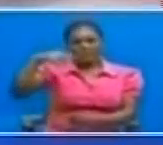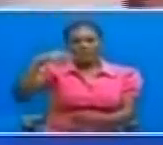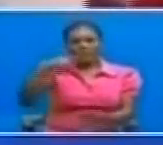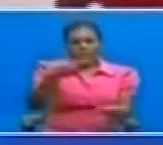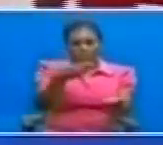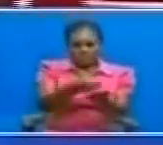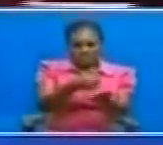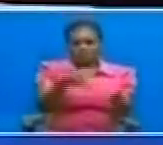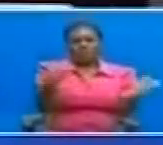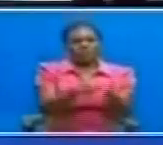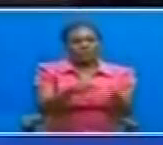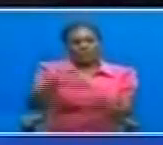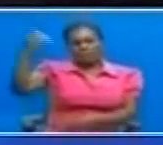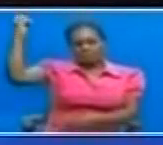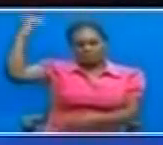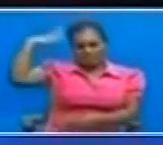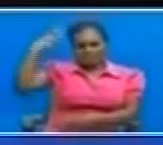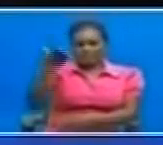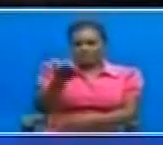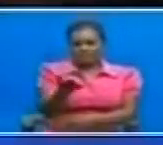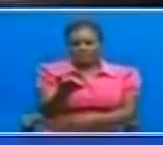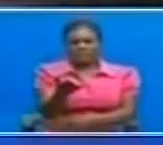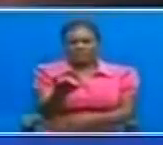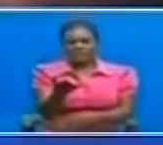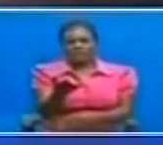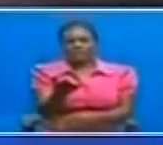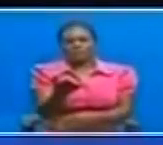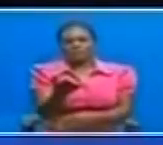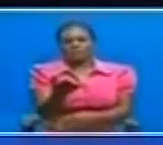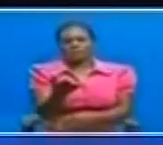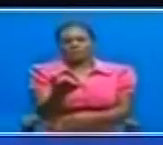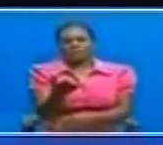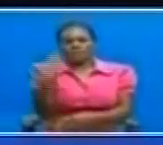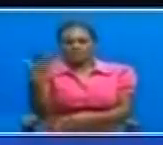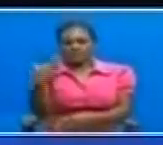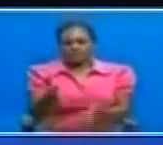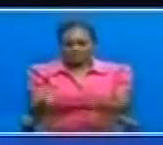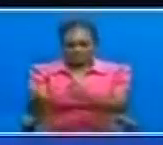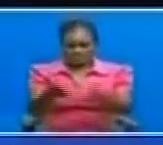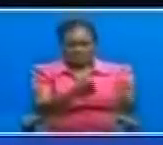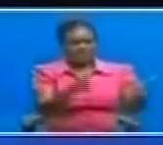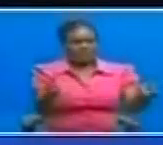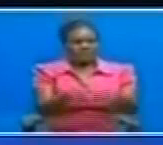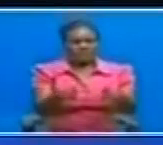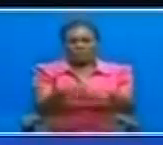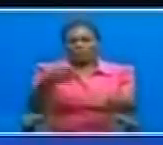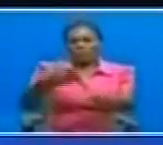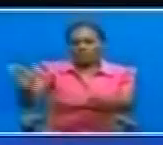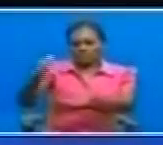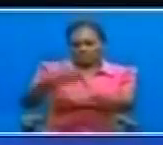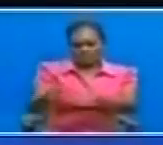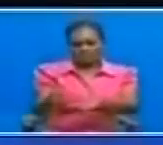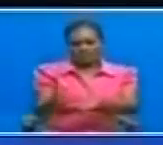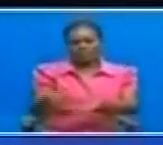constraints. The power distributor says outages are the result of old and run-down equipment and infrastructure that is prone to wastage and